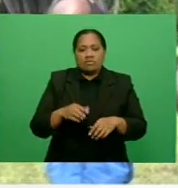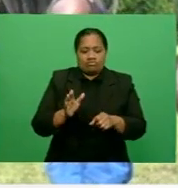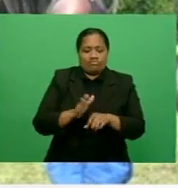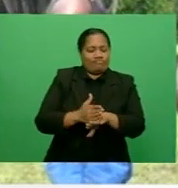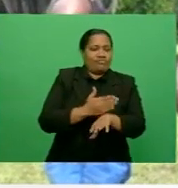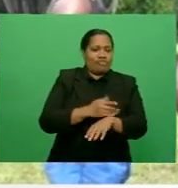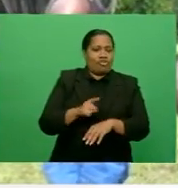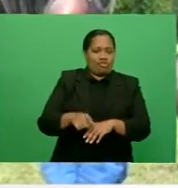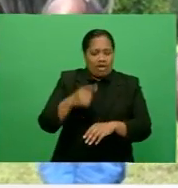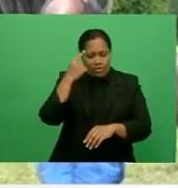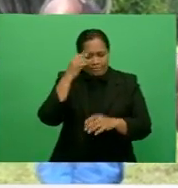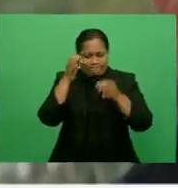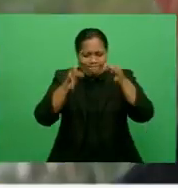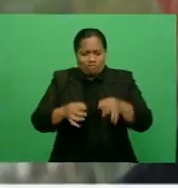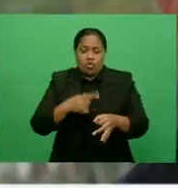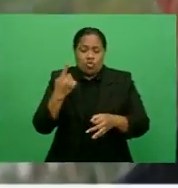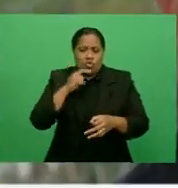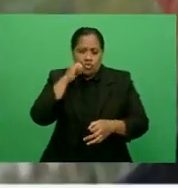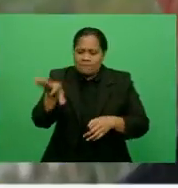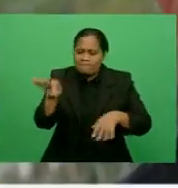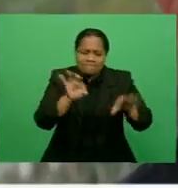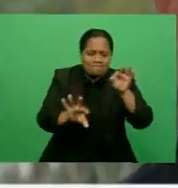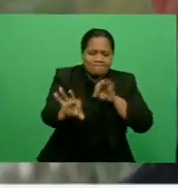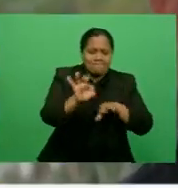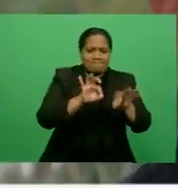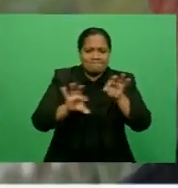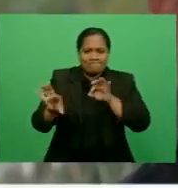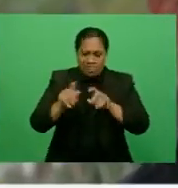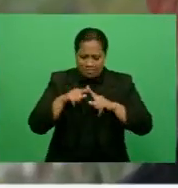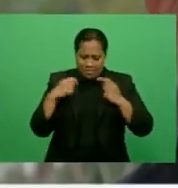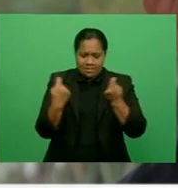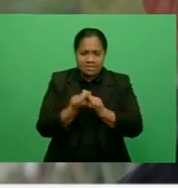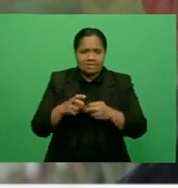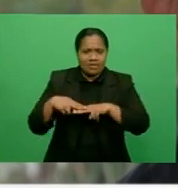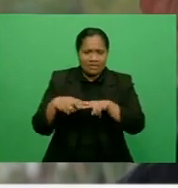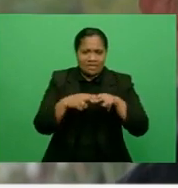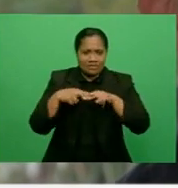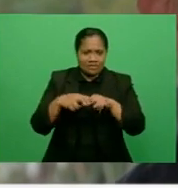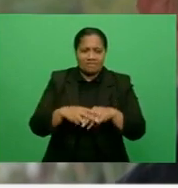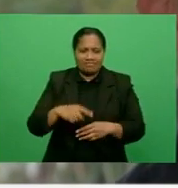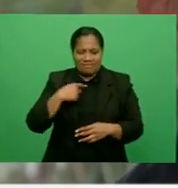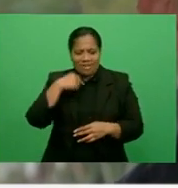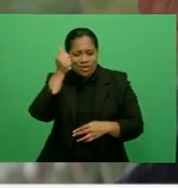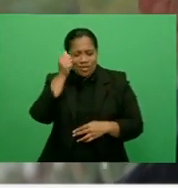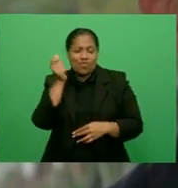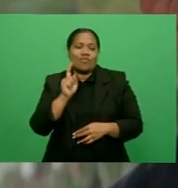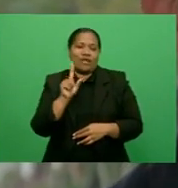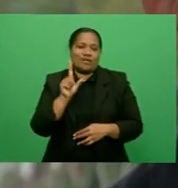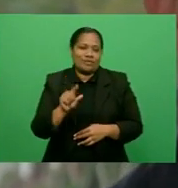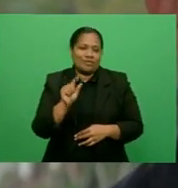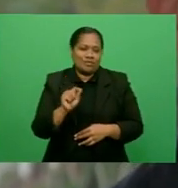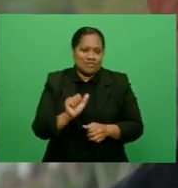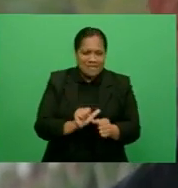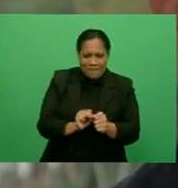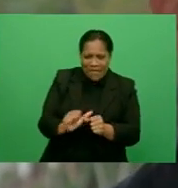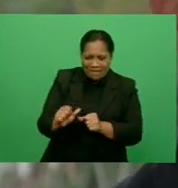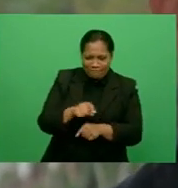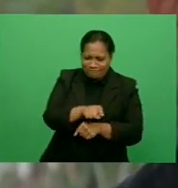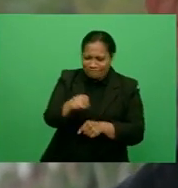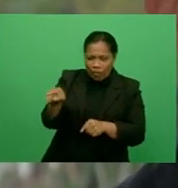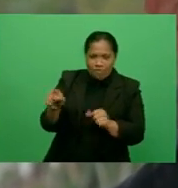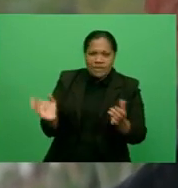core squad next season. Now, I know what I've got to do to get the best out of every player that is going to